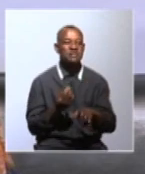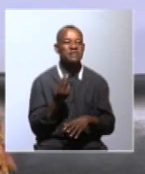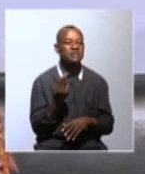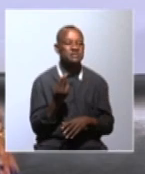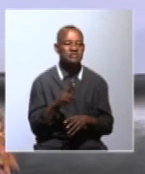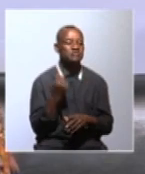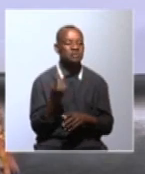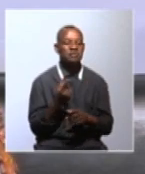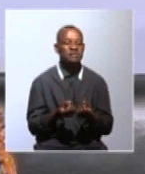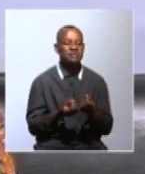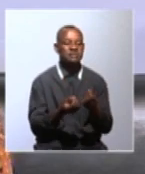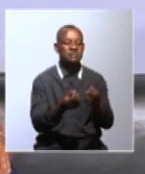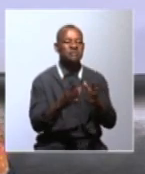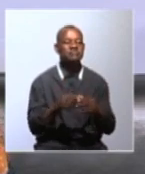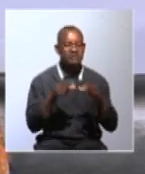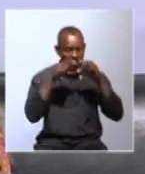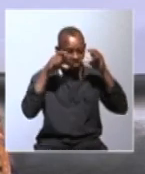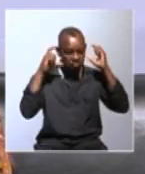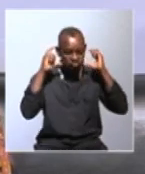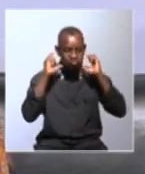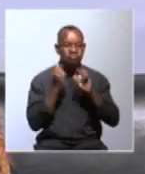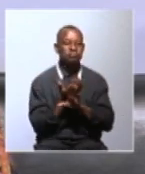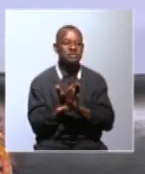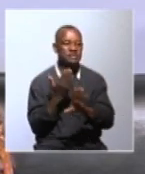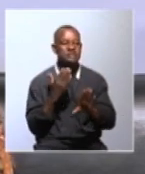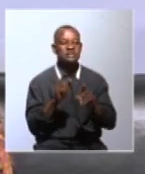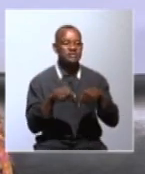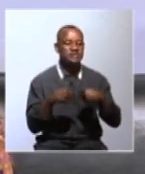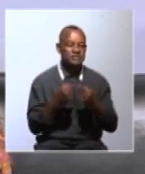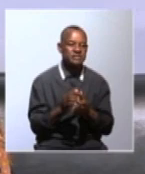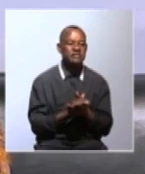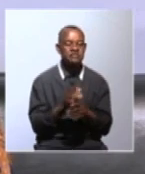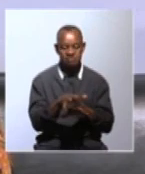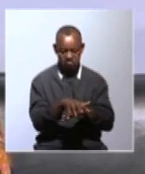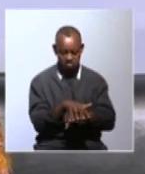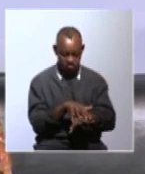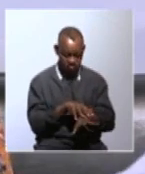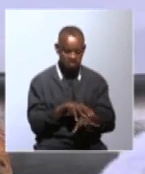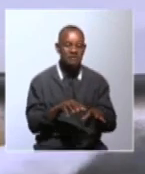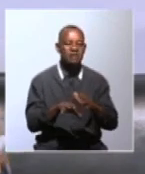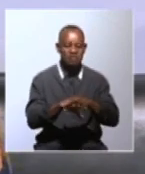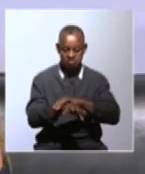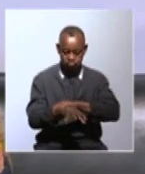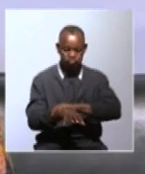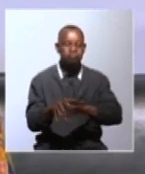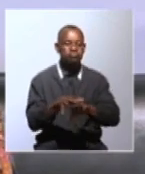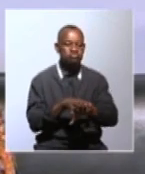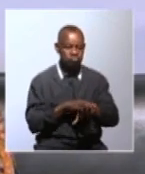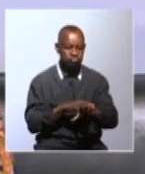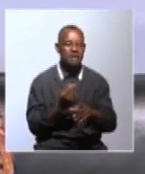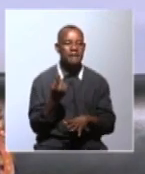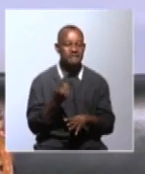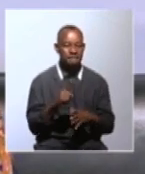protective equipment, but also make sure that they know and they are trained on how